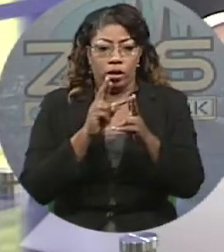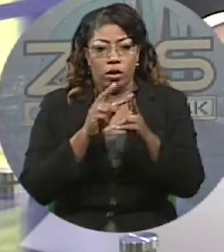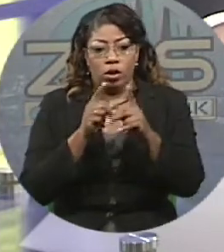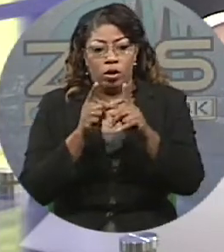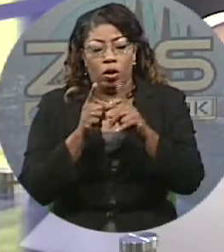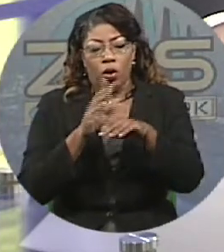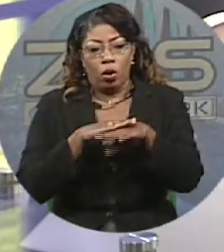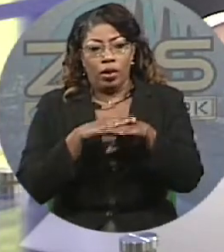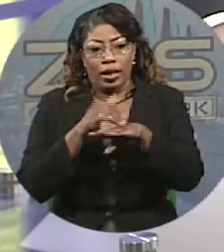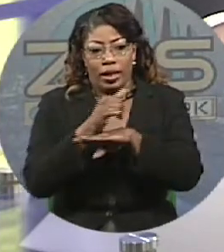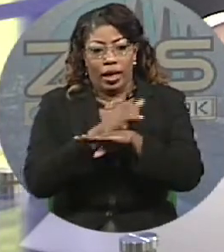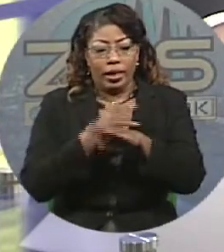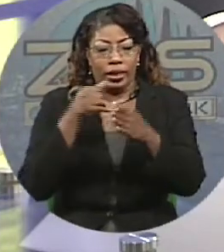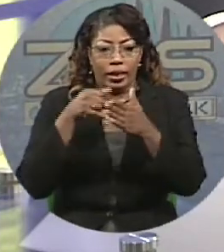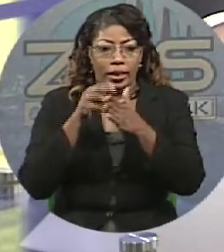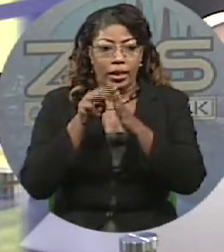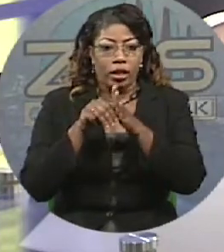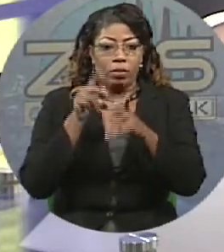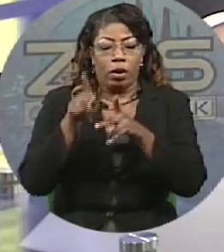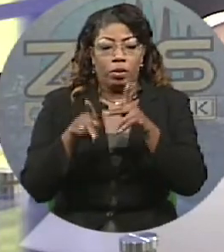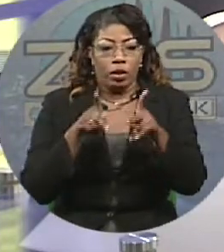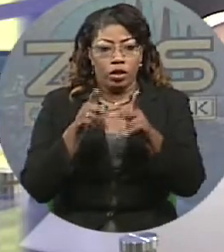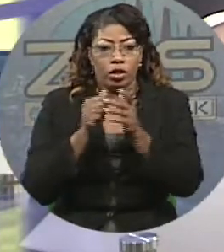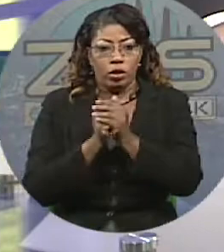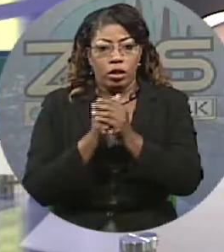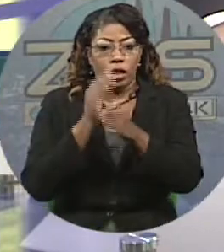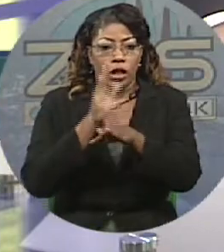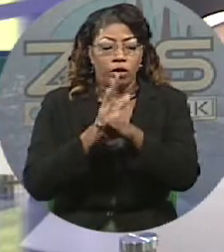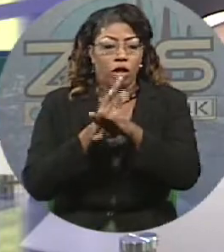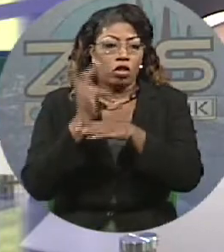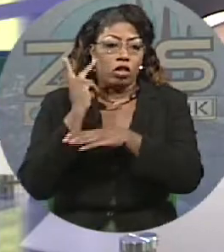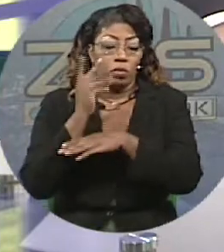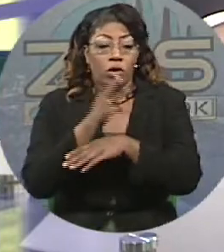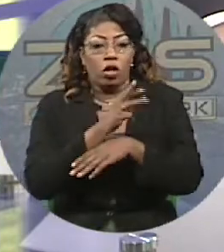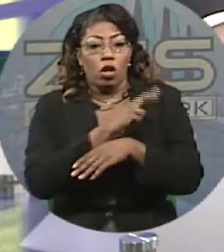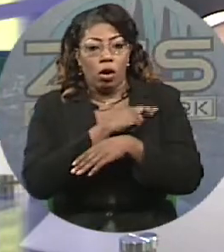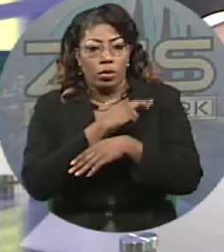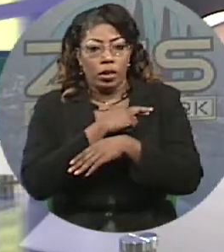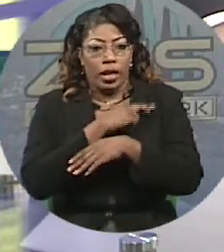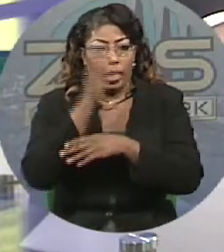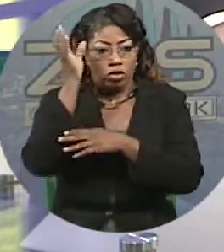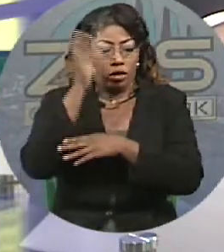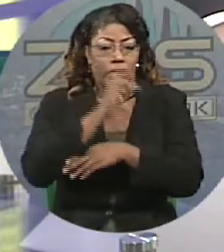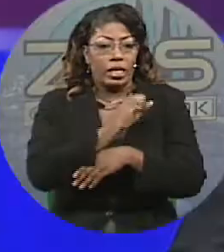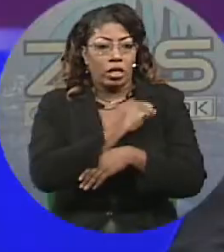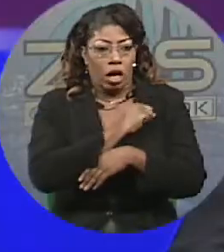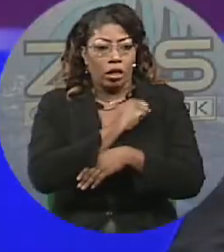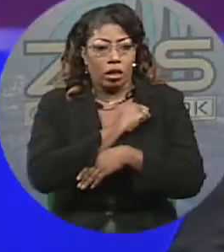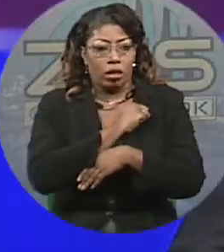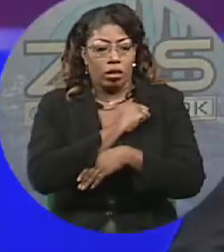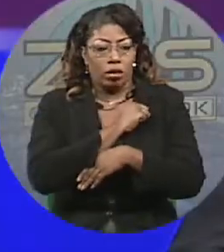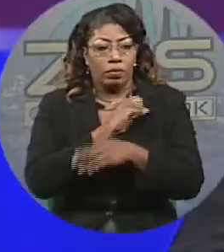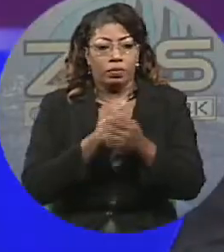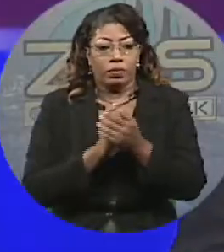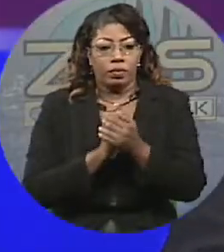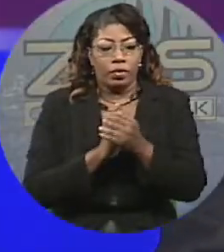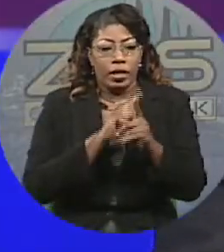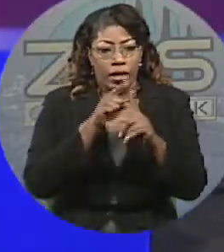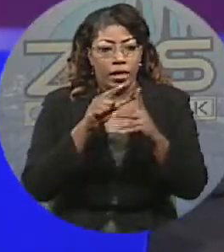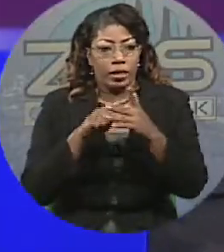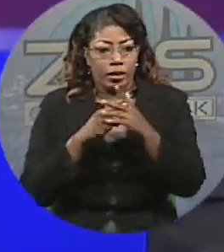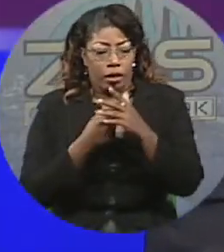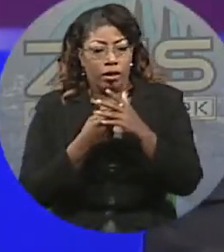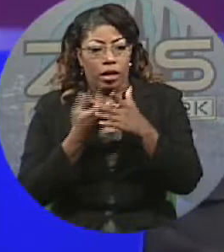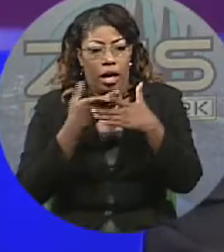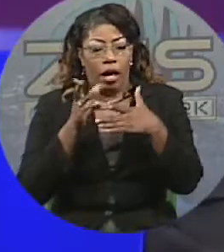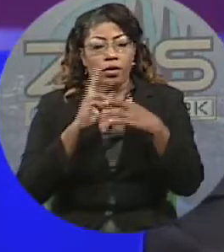that island's illegal population. Good evening, everyone. I'm Charisma Robinson. And I'm Chris Saunders. Thank you so much for joining us. Now, this move was further pushed after